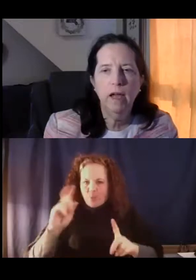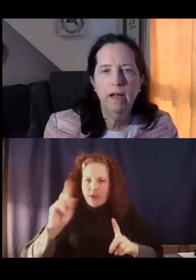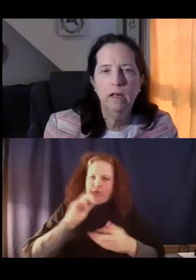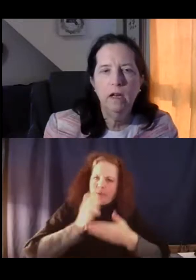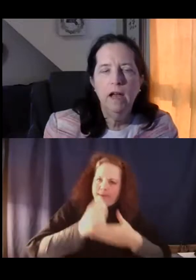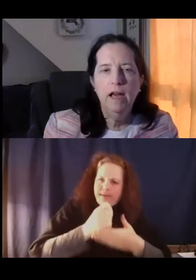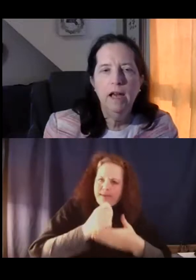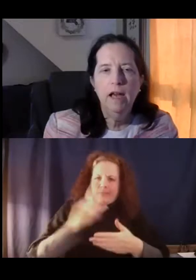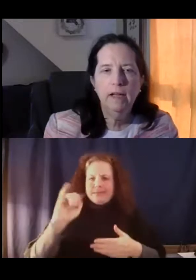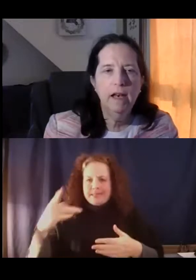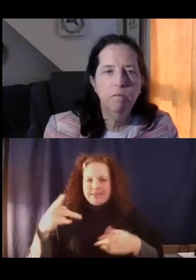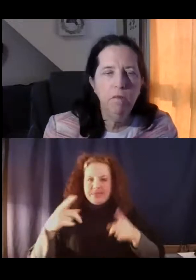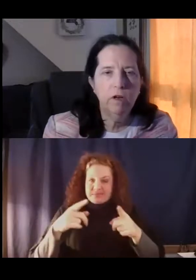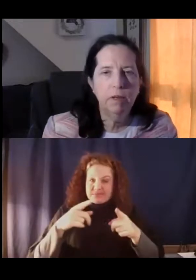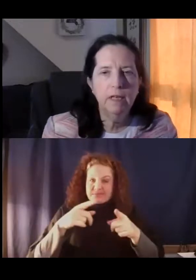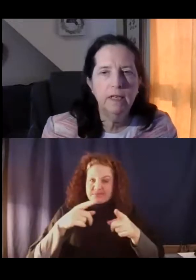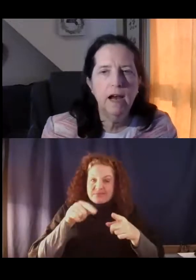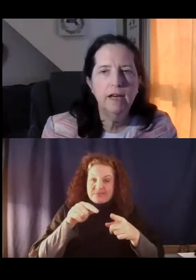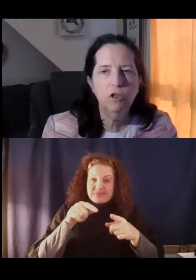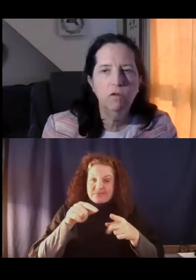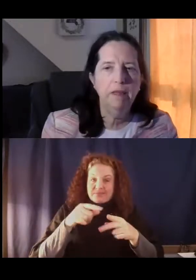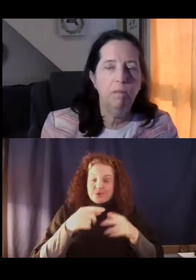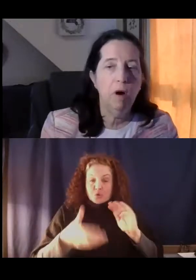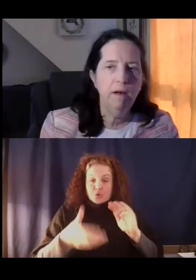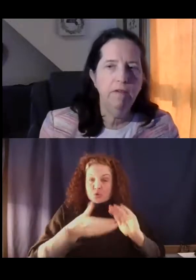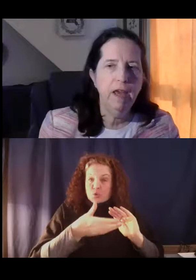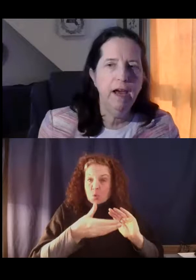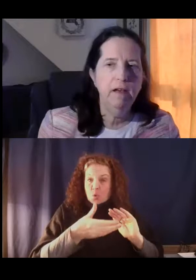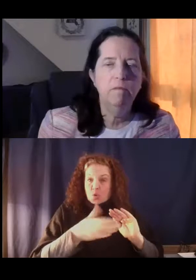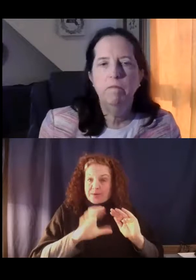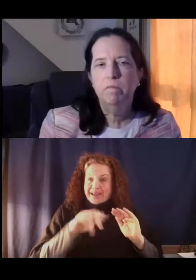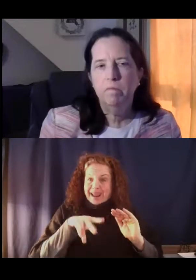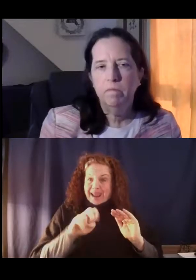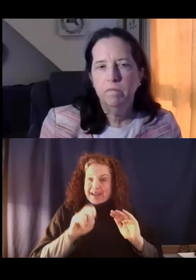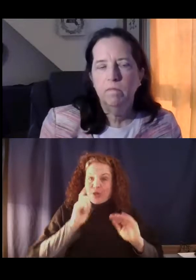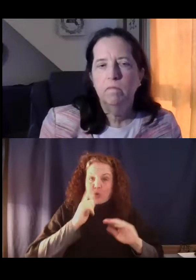support cane. And that you can place an ice grip at the bottom of that.